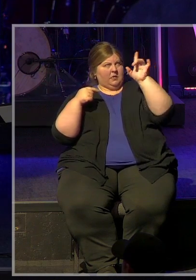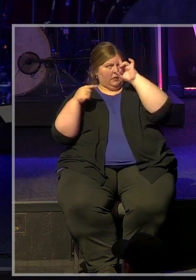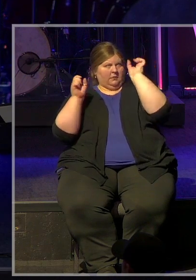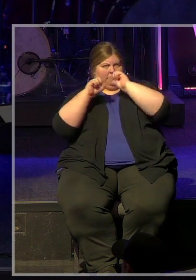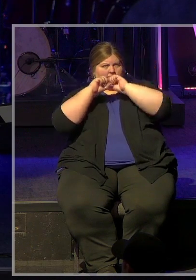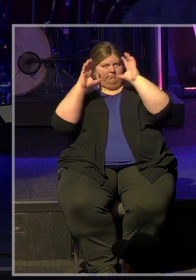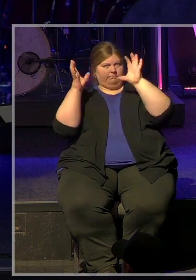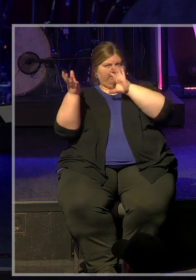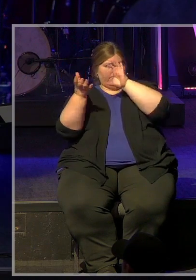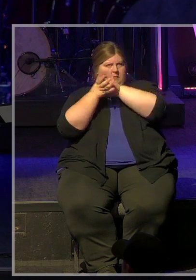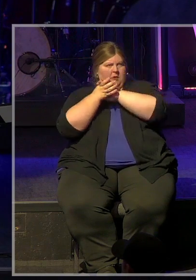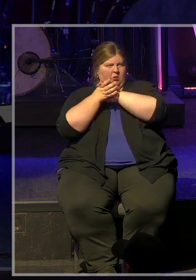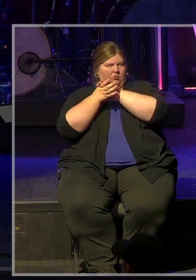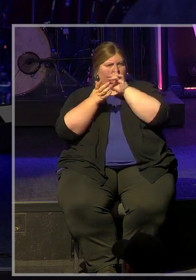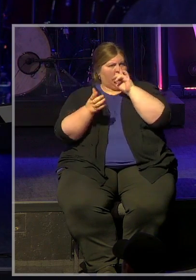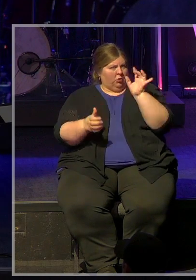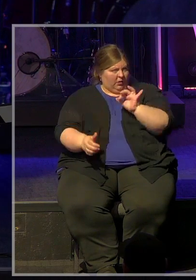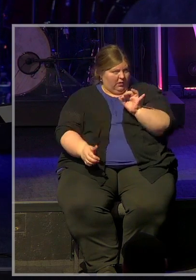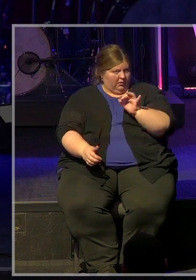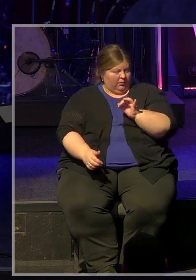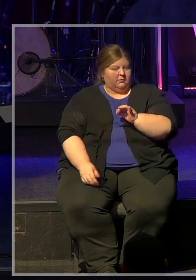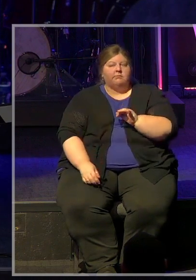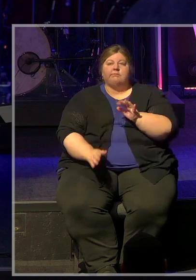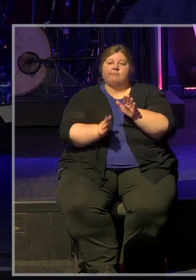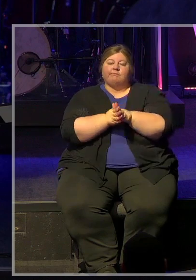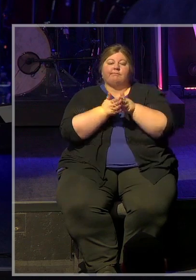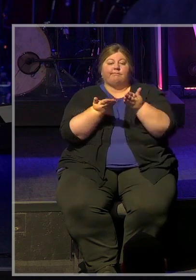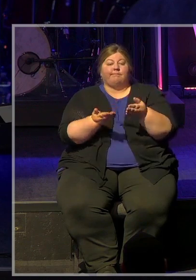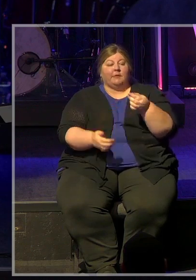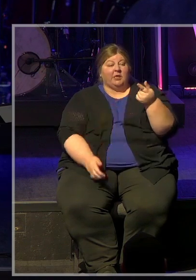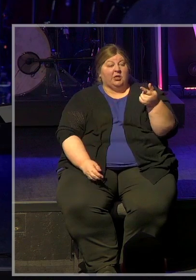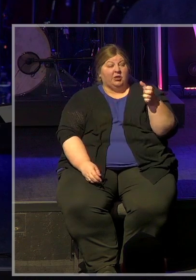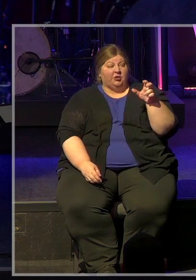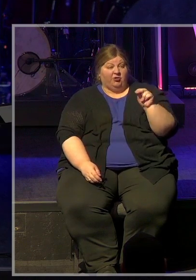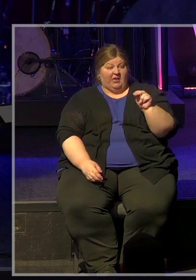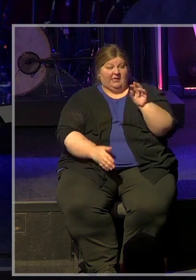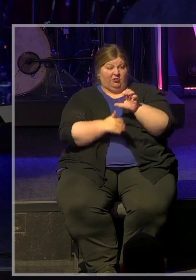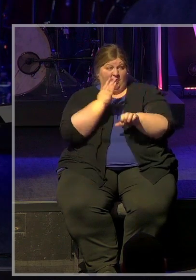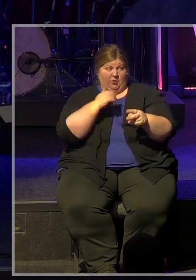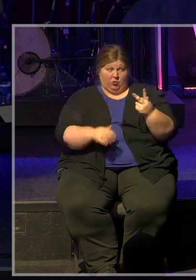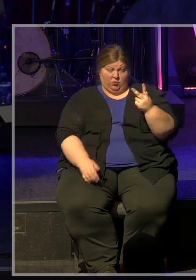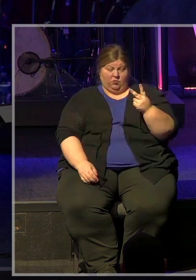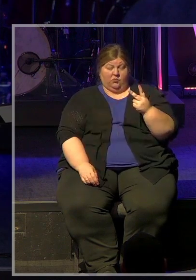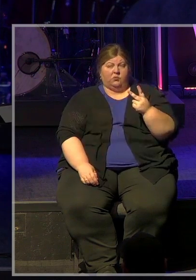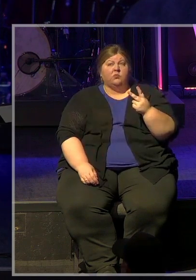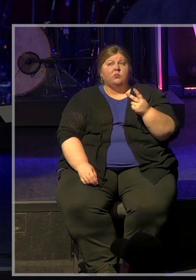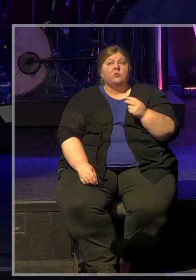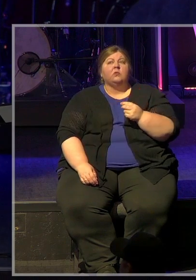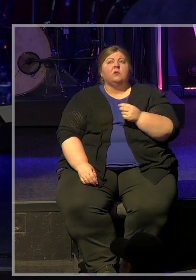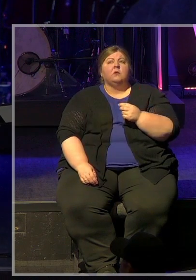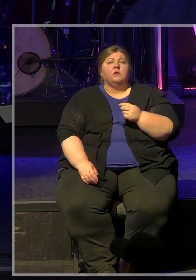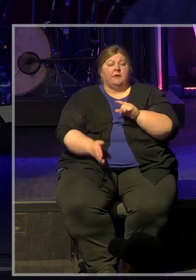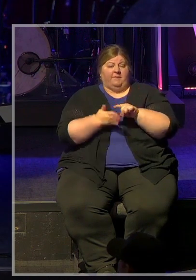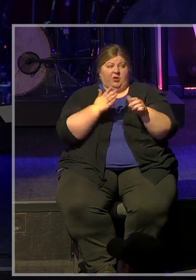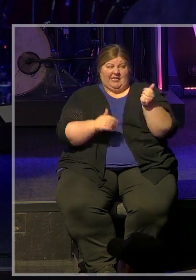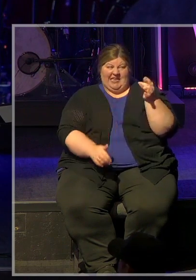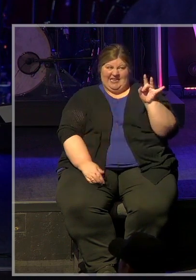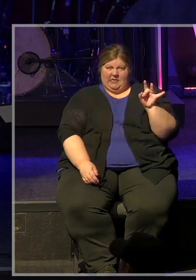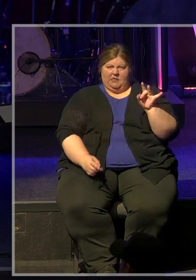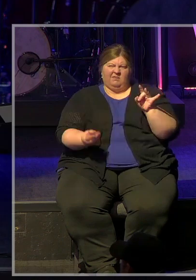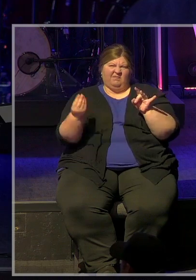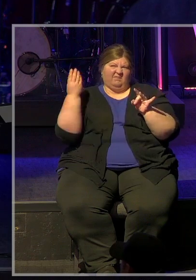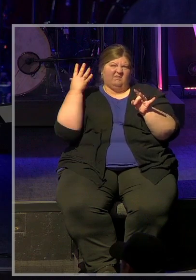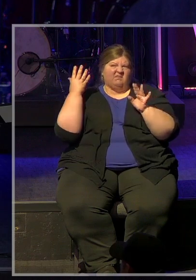marriage actually look like? So we're going to open it up. We're going to be in Genesis chapter 2 just for a second. Genesis chapter 2, verse 18. It's going to be on the